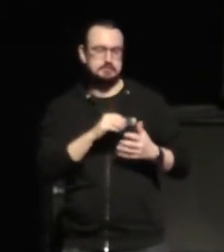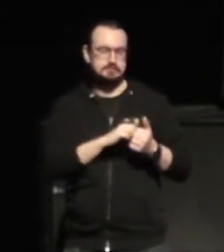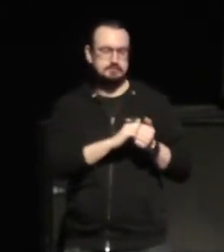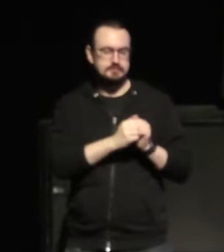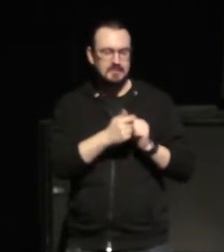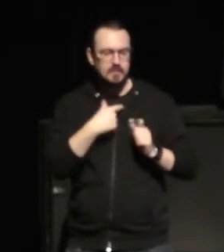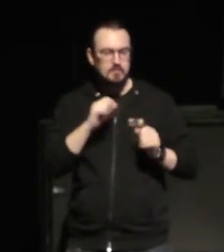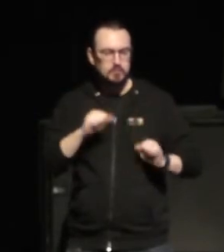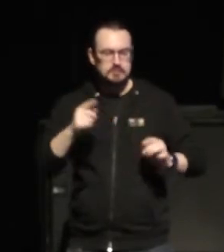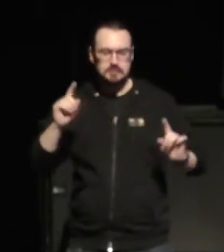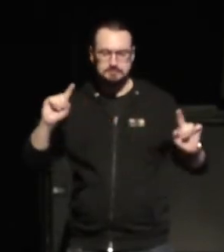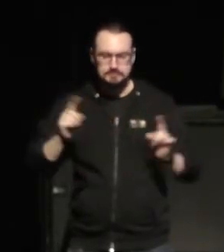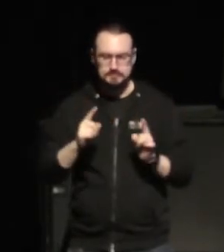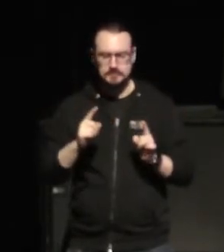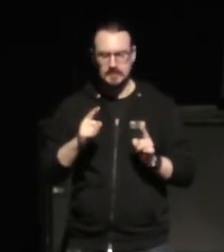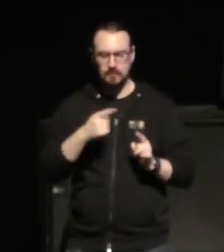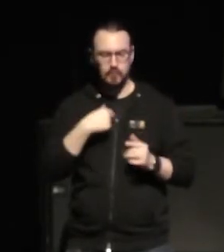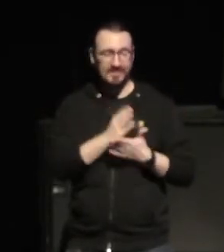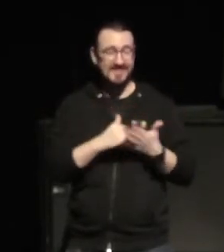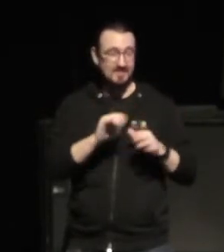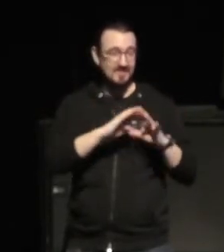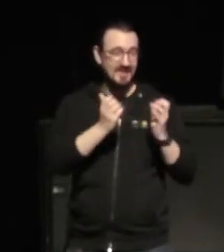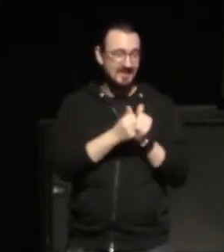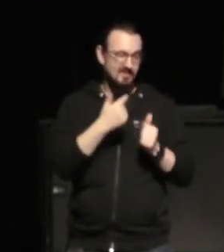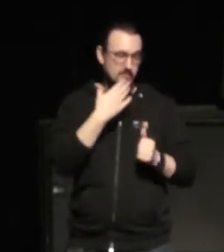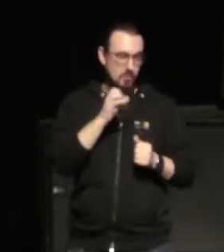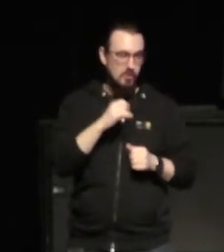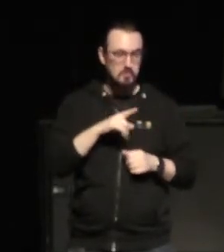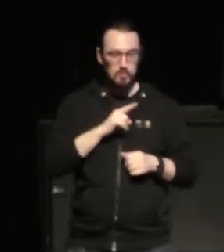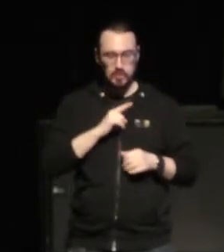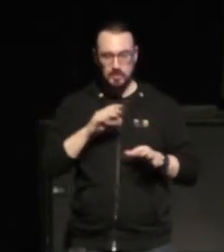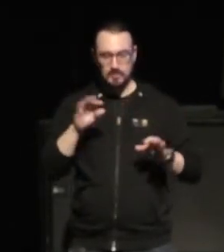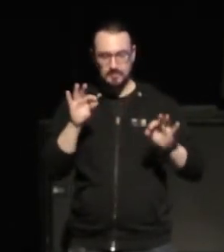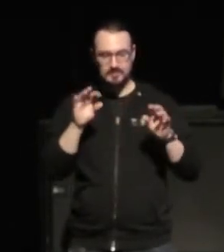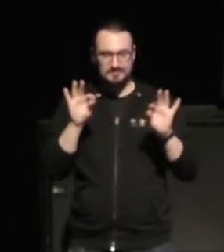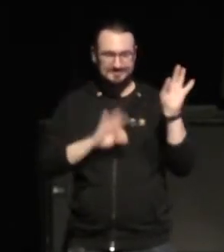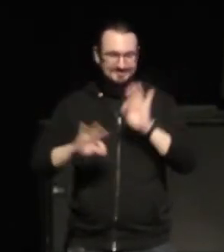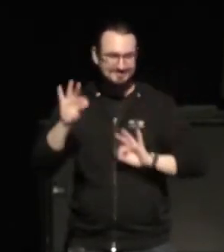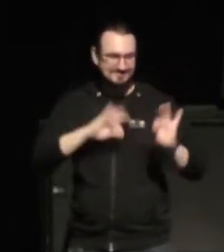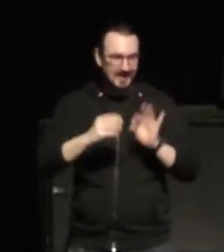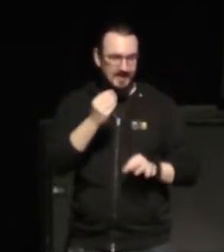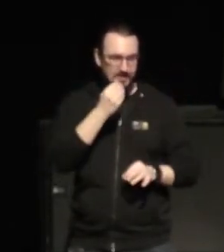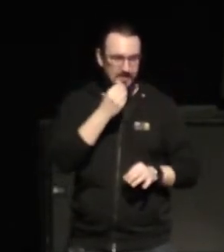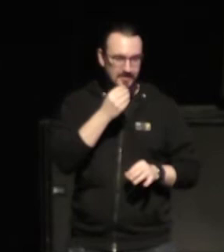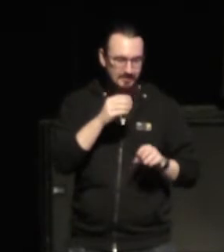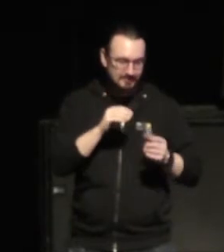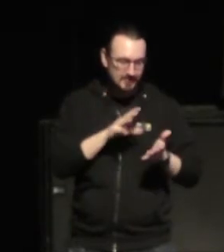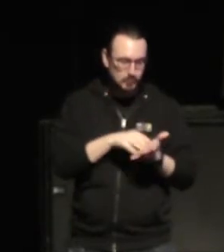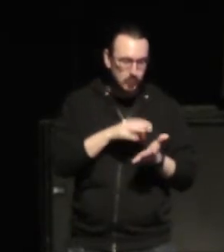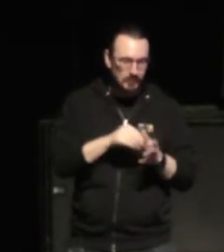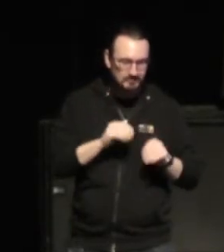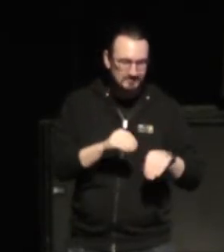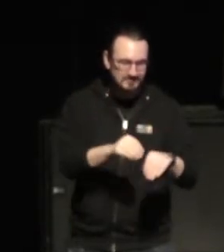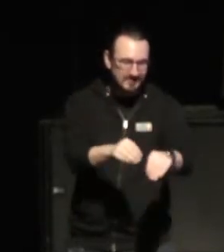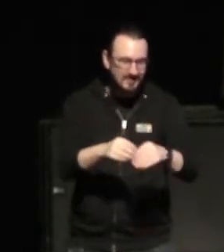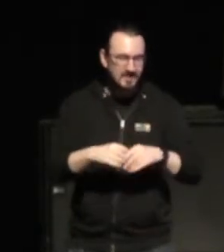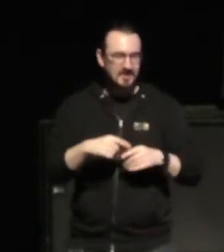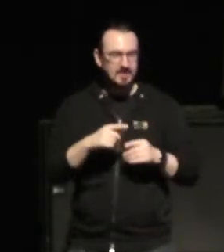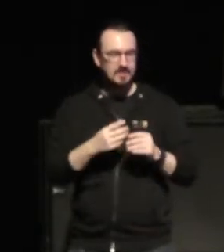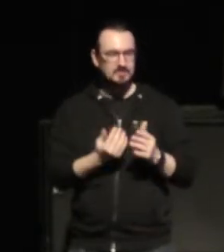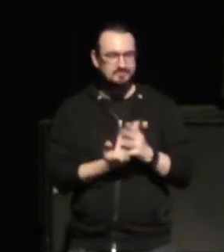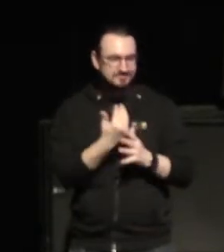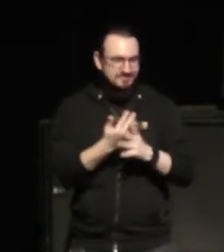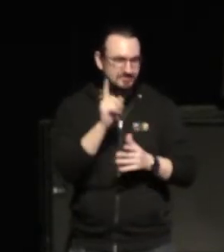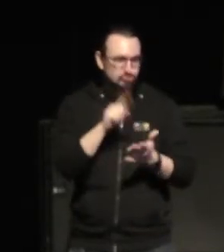we need to decrease use in our part of the world, like we talk about artificial fertilizer, but we should and can possibly and